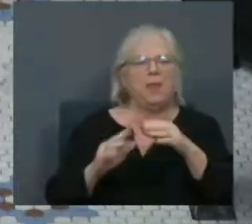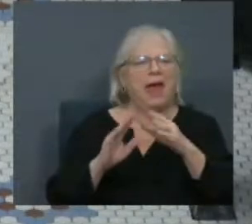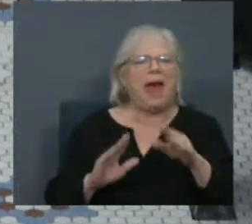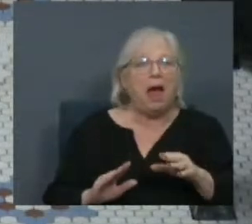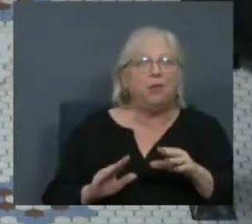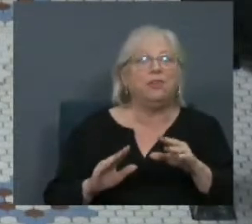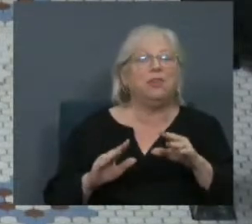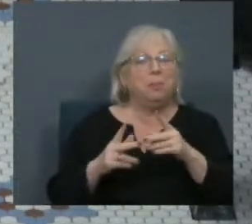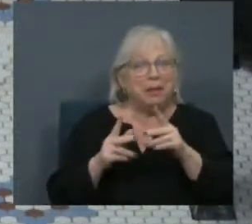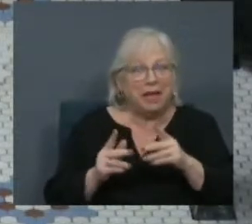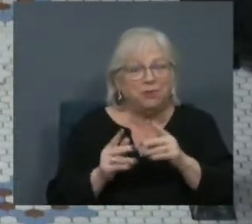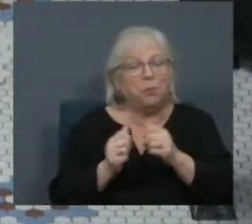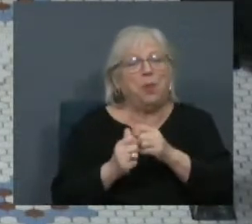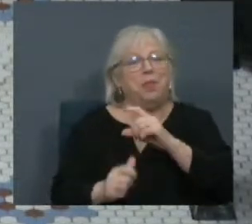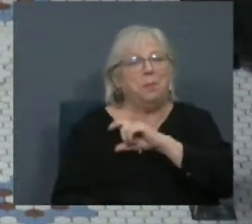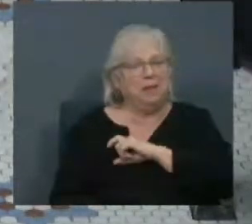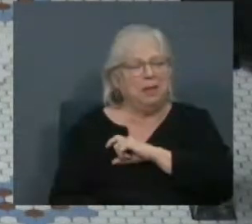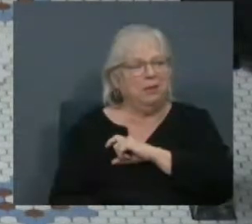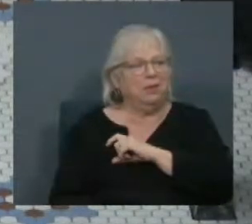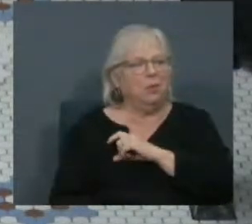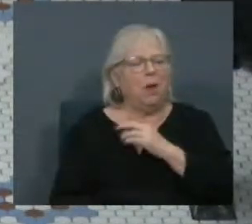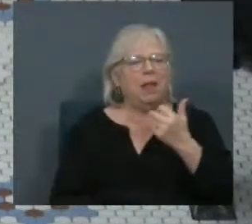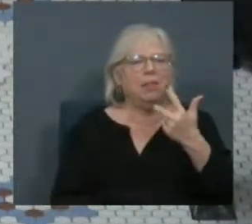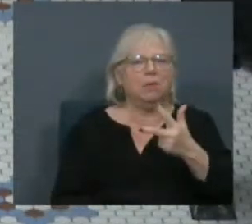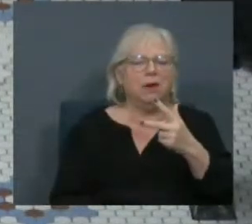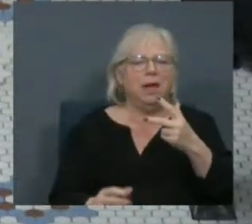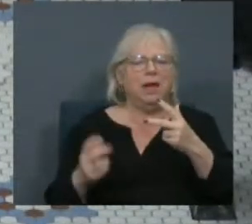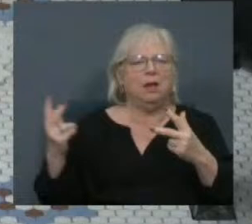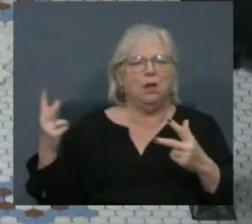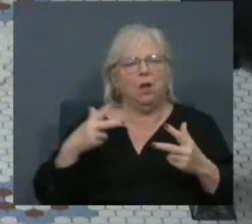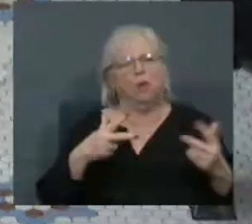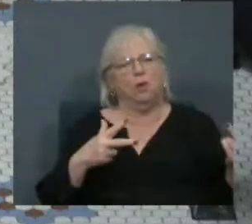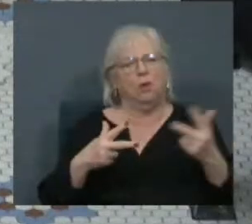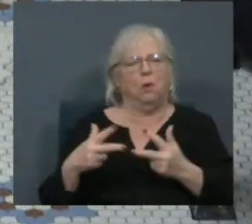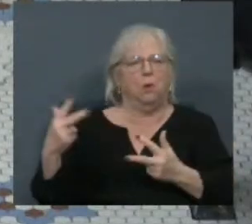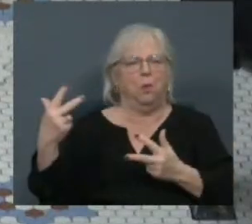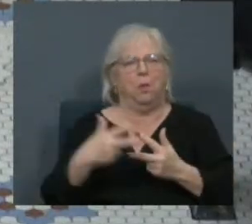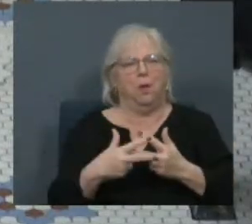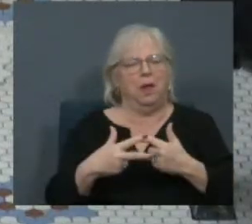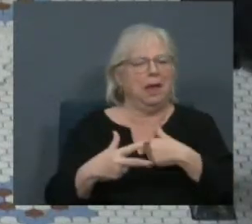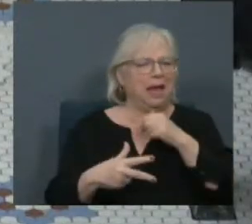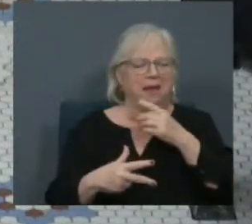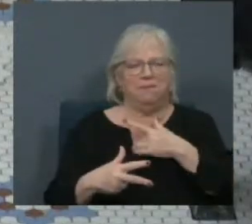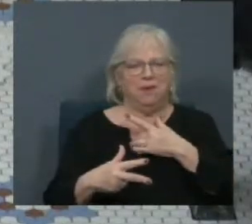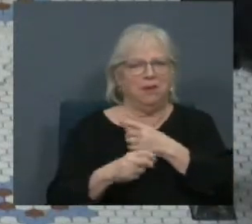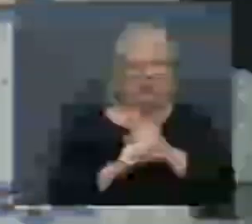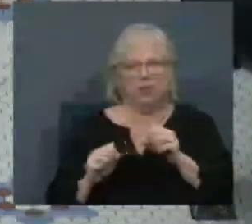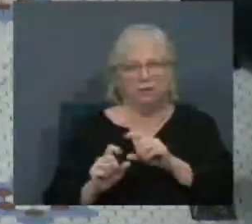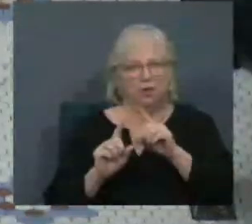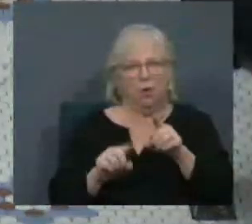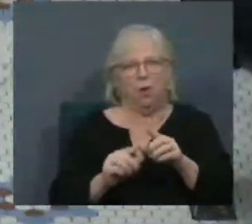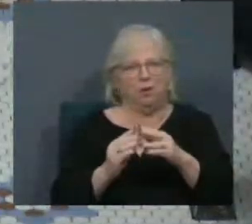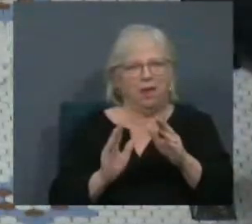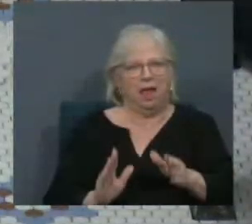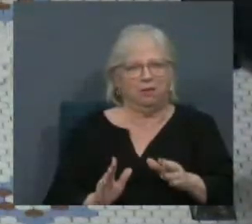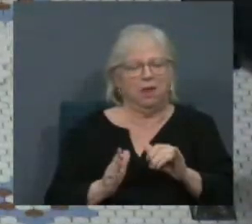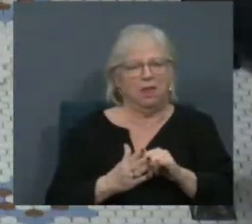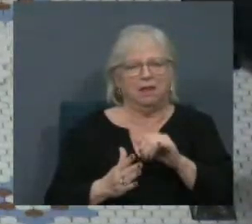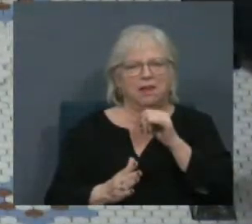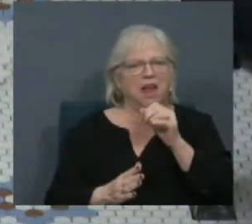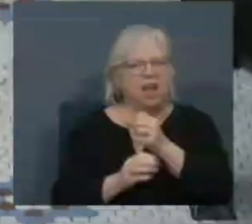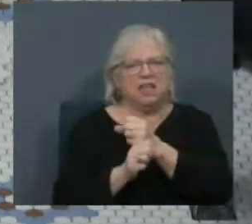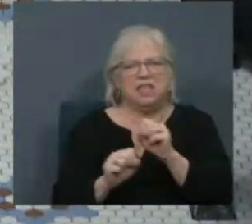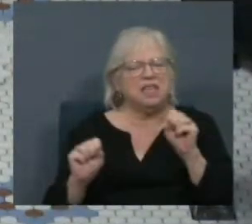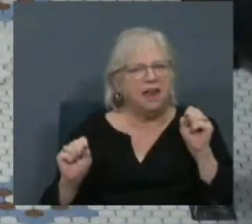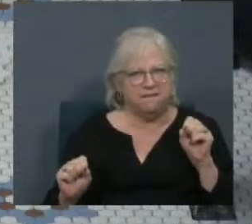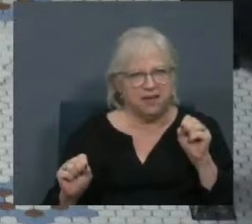police were. 3 squad cars were there, and I did not feel safe going there. That's not safety,